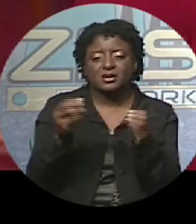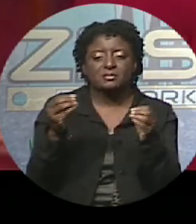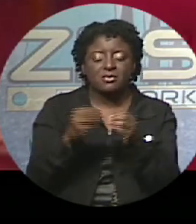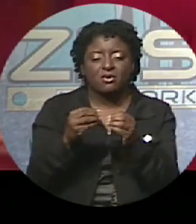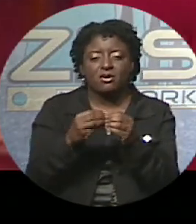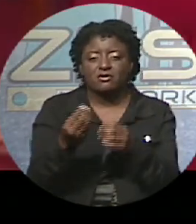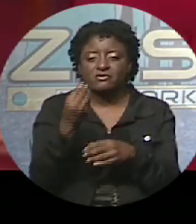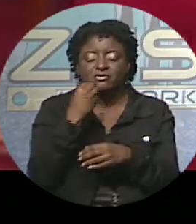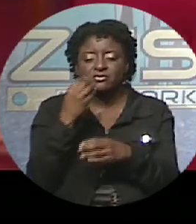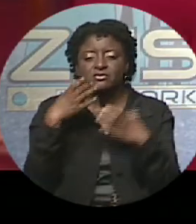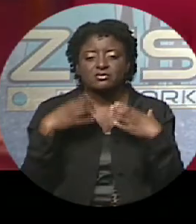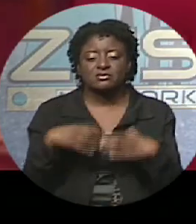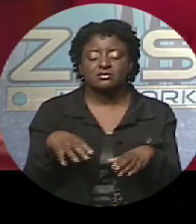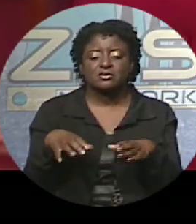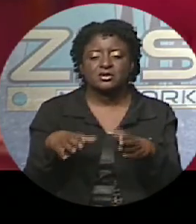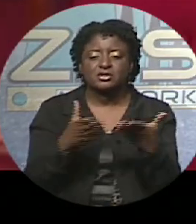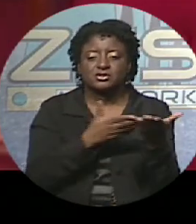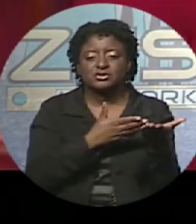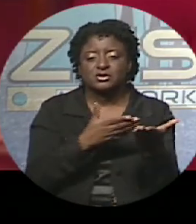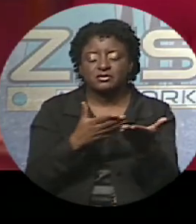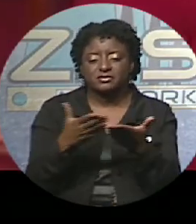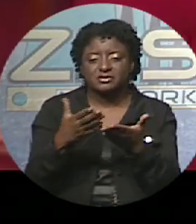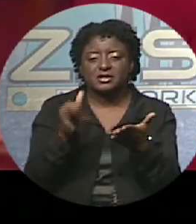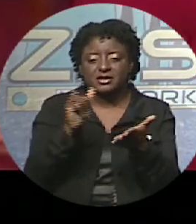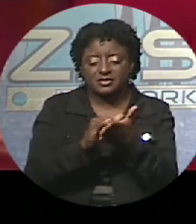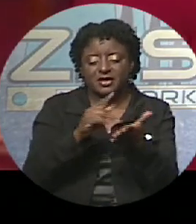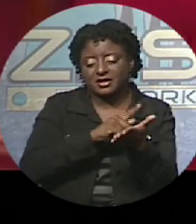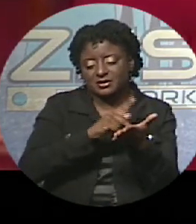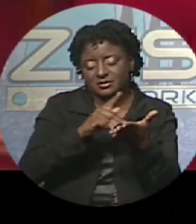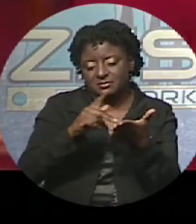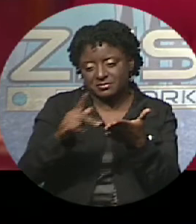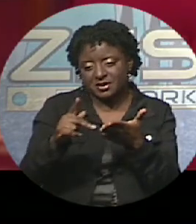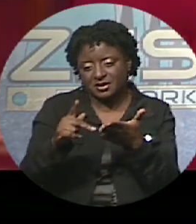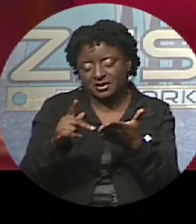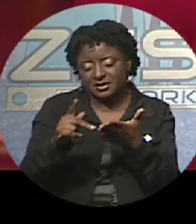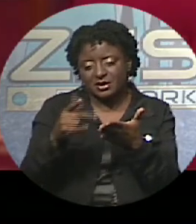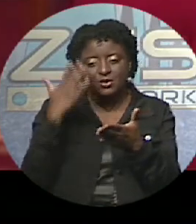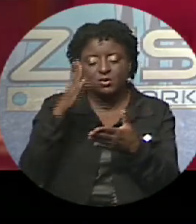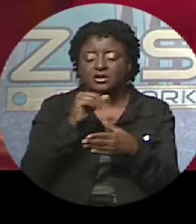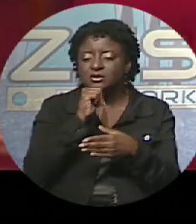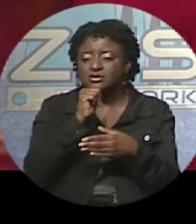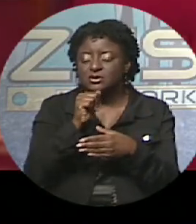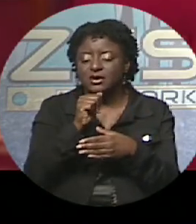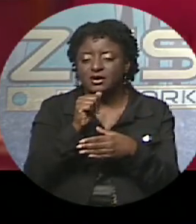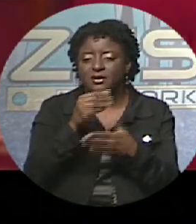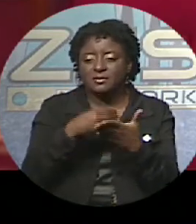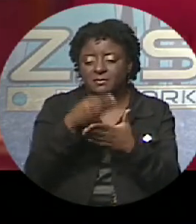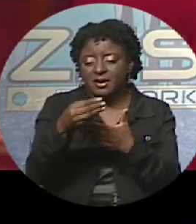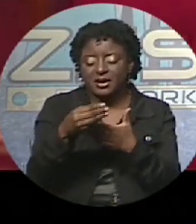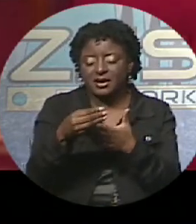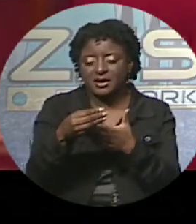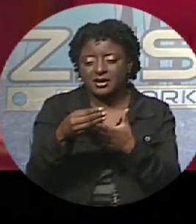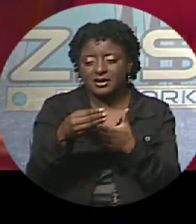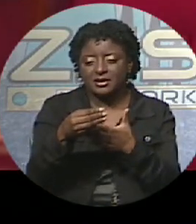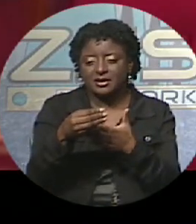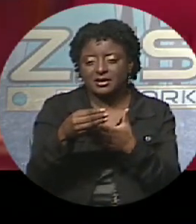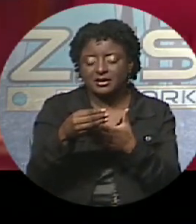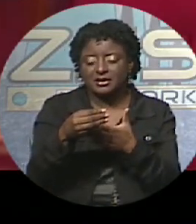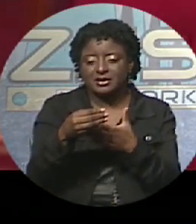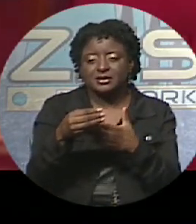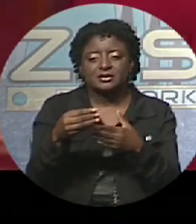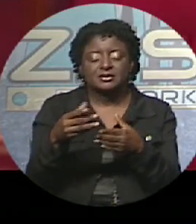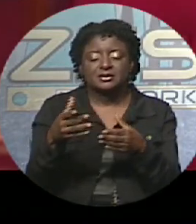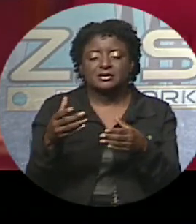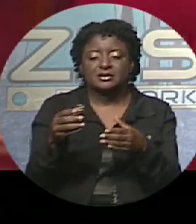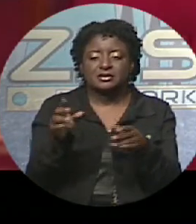services. That paycheck will simply not buy as many items as it did